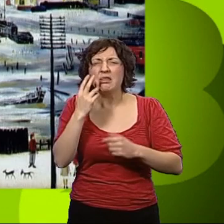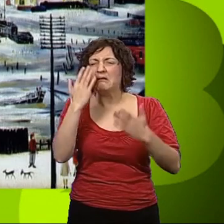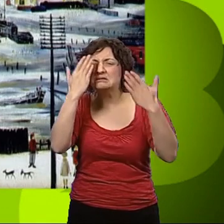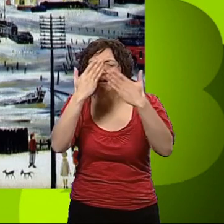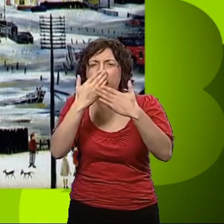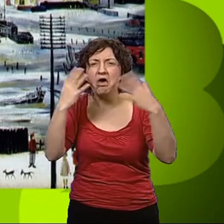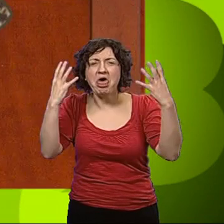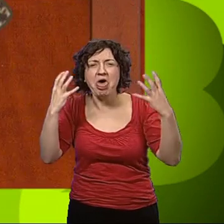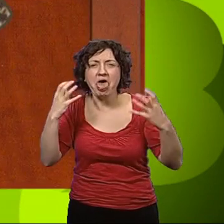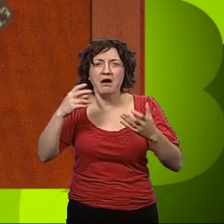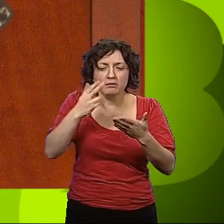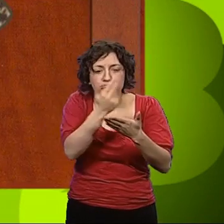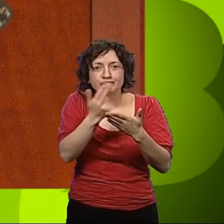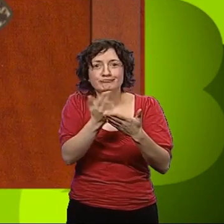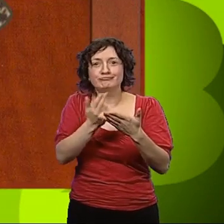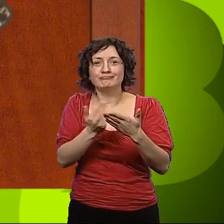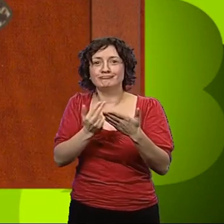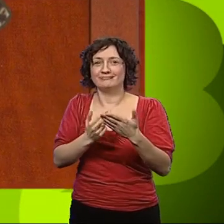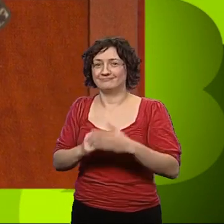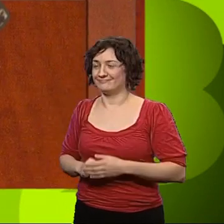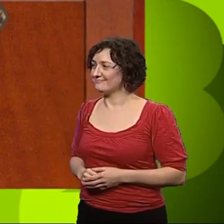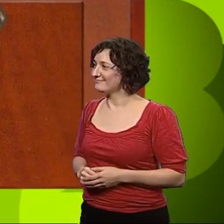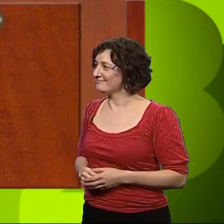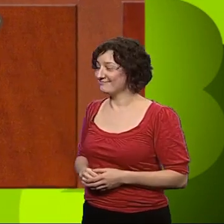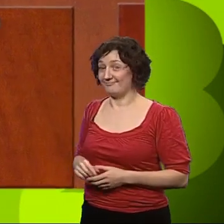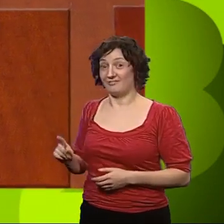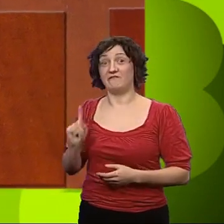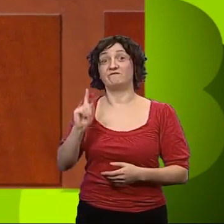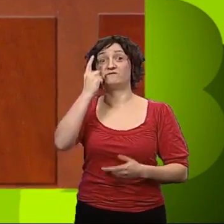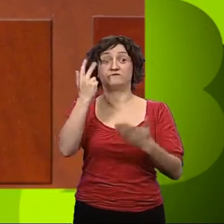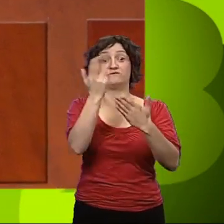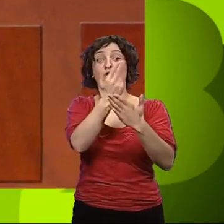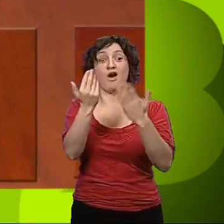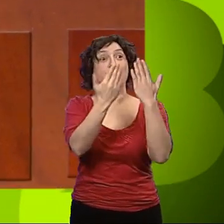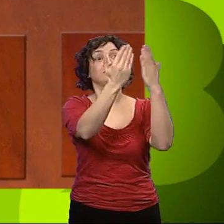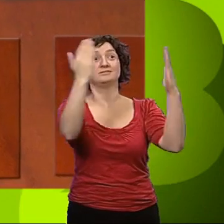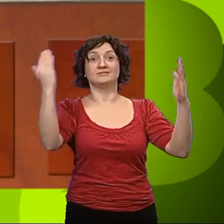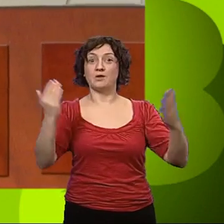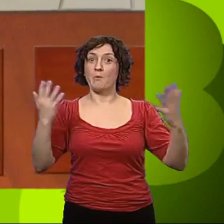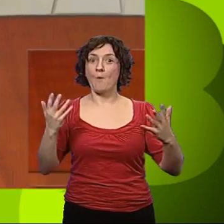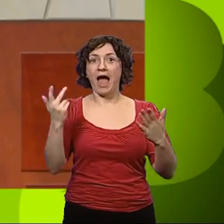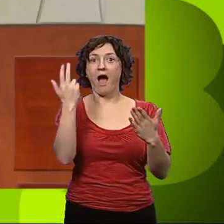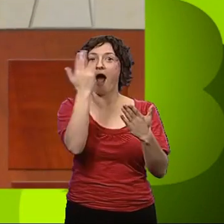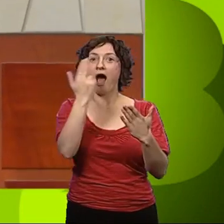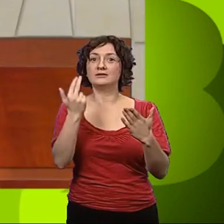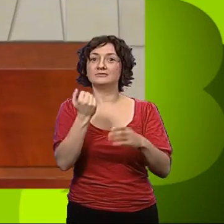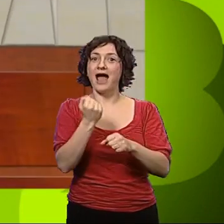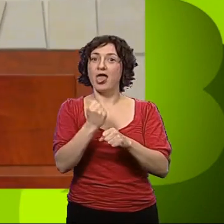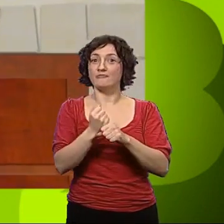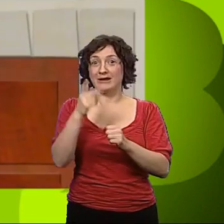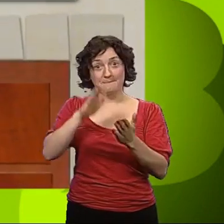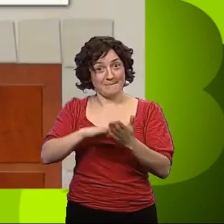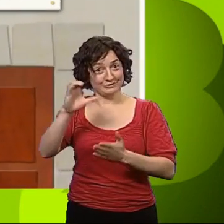Bridge. Larry had his first exhibition at Manchester Art Gallery in 1919, but they got his name wrong and listed him as